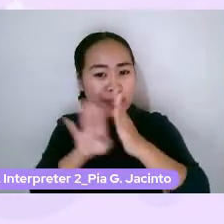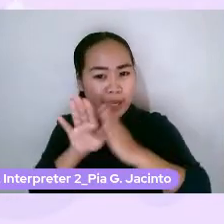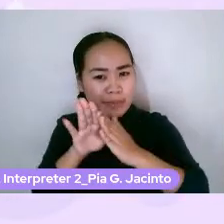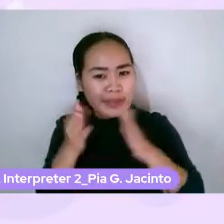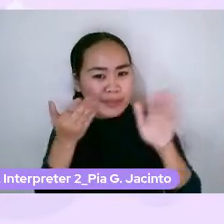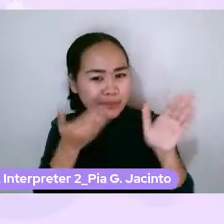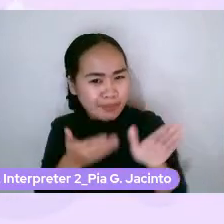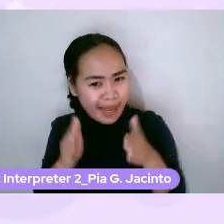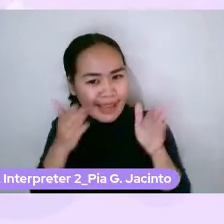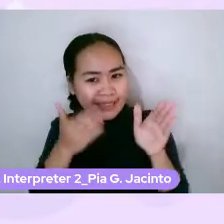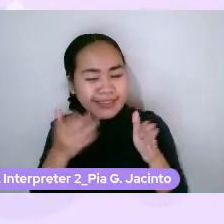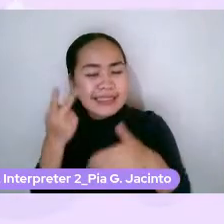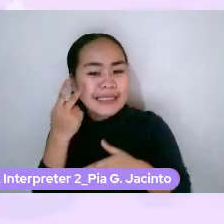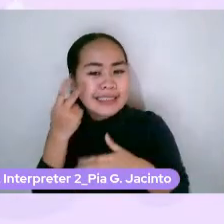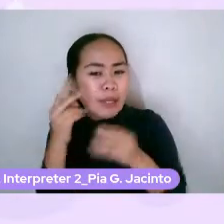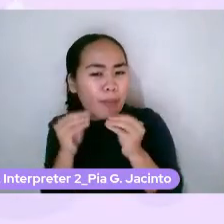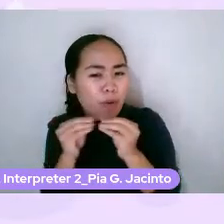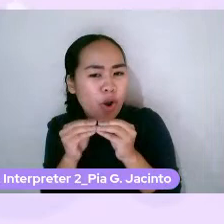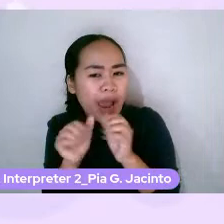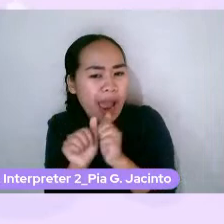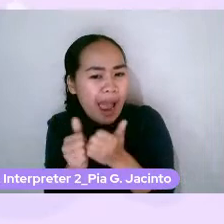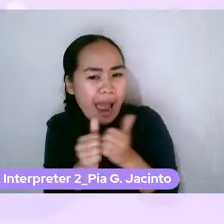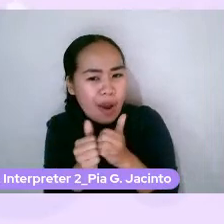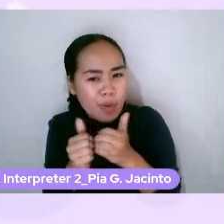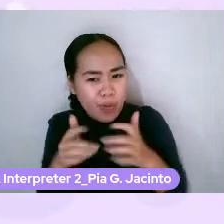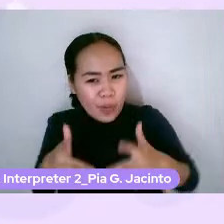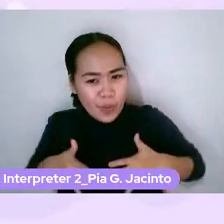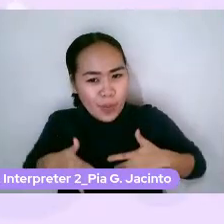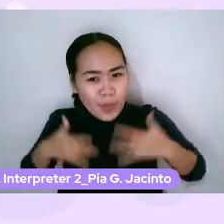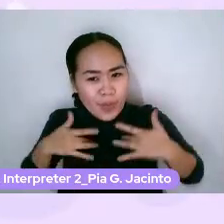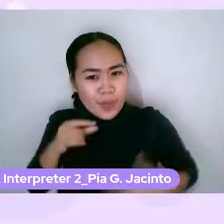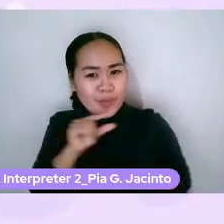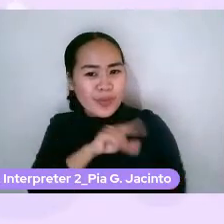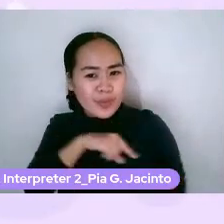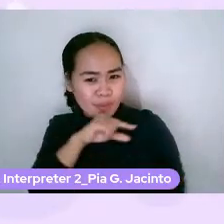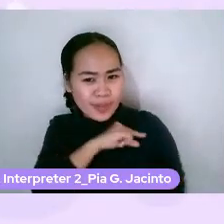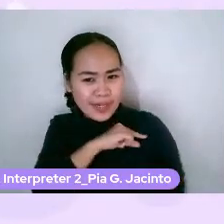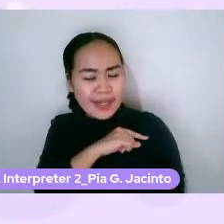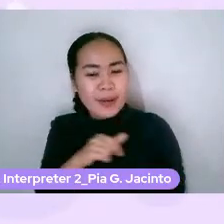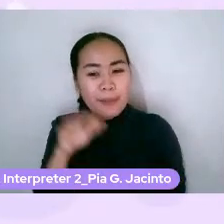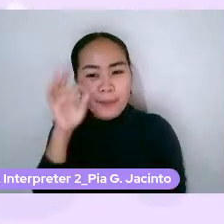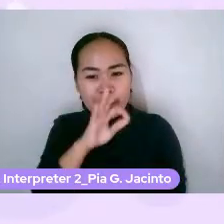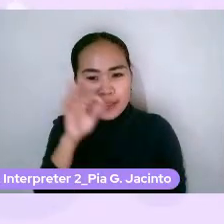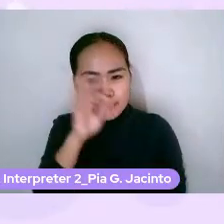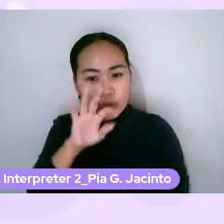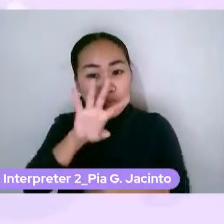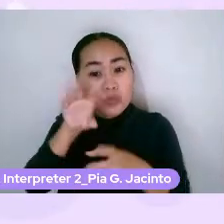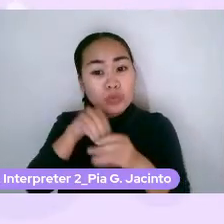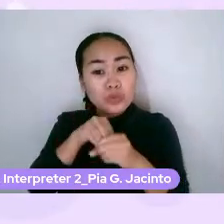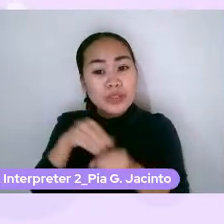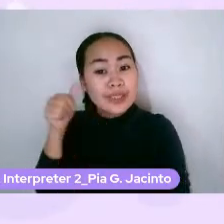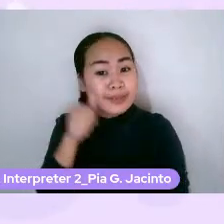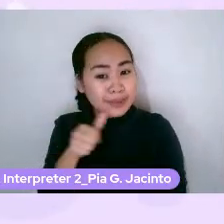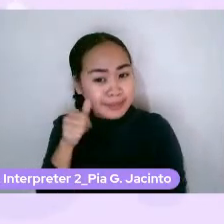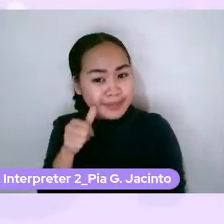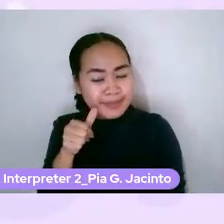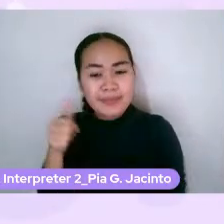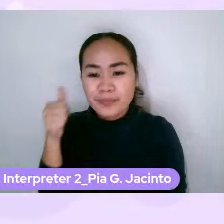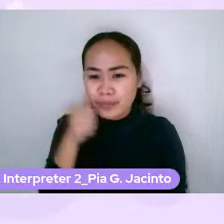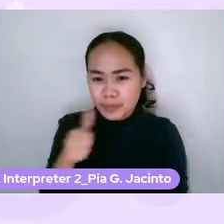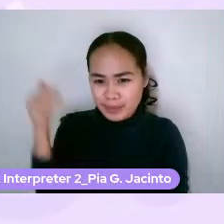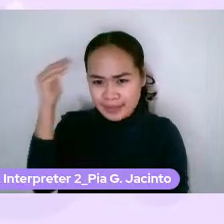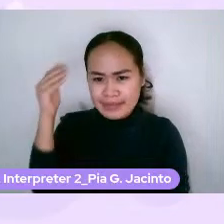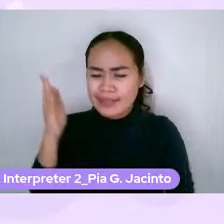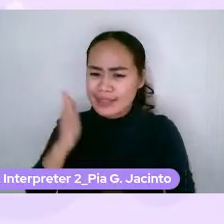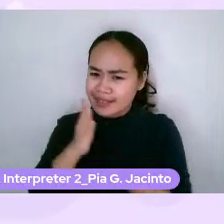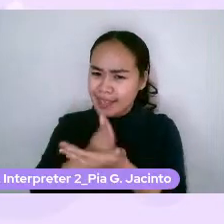as a way to improve the quality of life of Filipinos, women and girls included. Let us eliminate barriers to